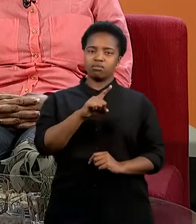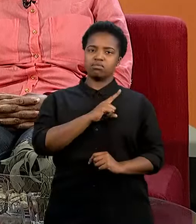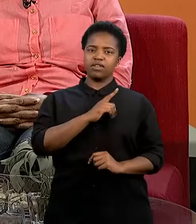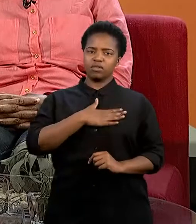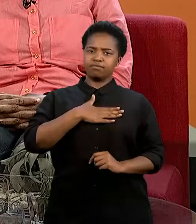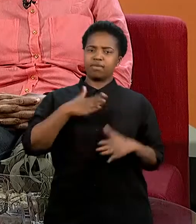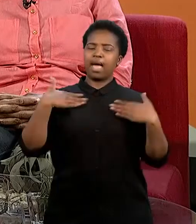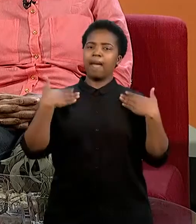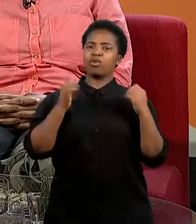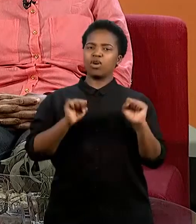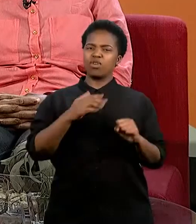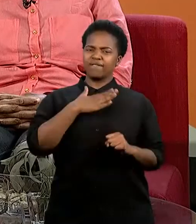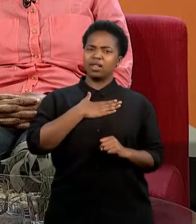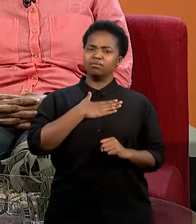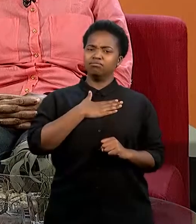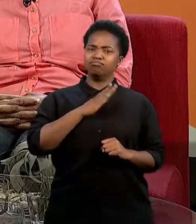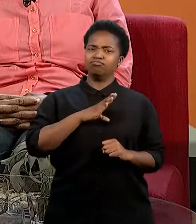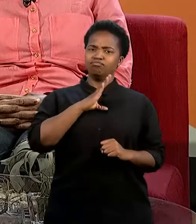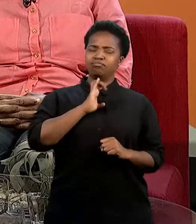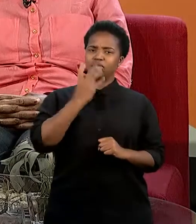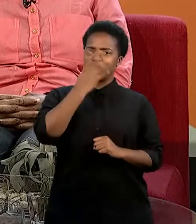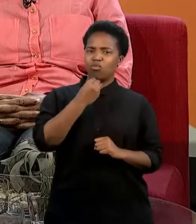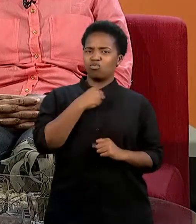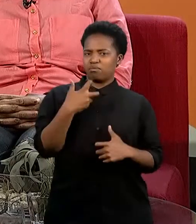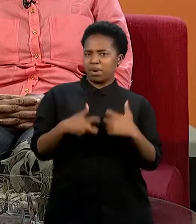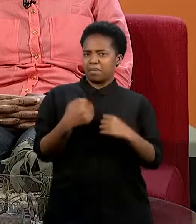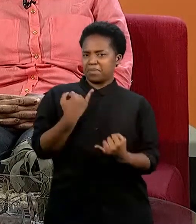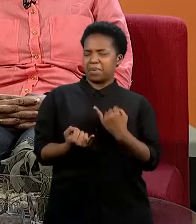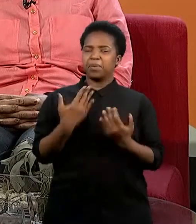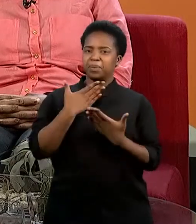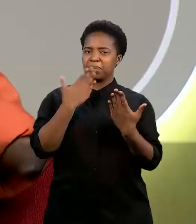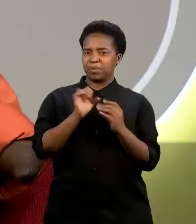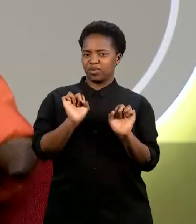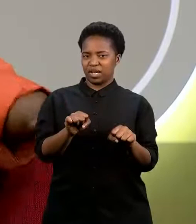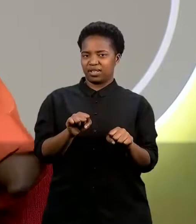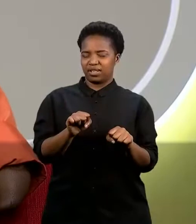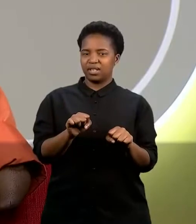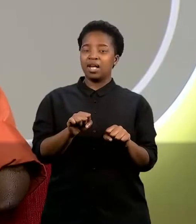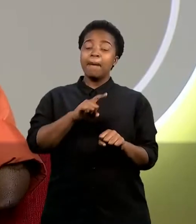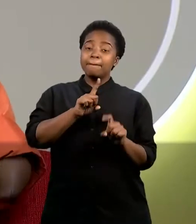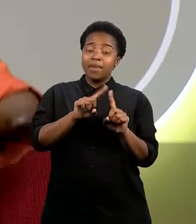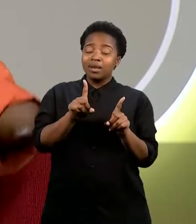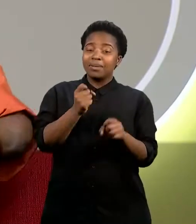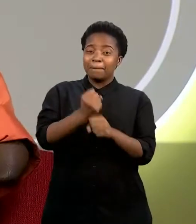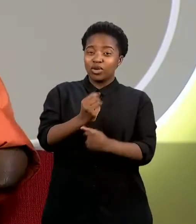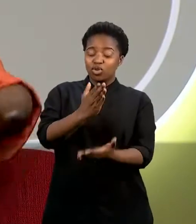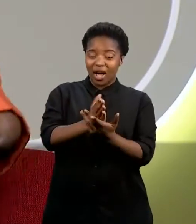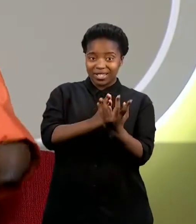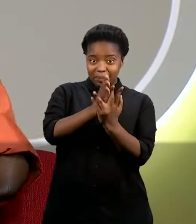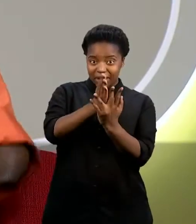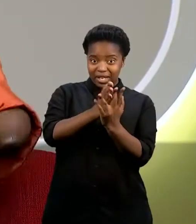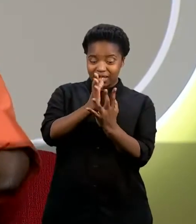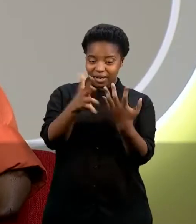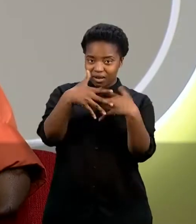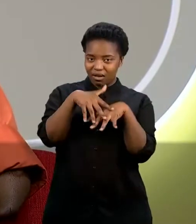ithabetseng wa ikutlwa hore o motho and wa ikutlwa hore ha ona ntho e le horeng e ka o thibella pele. Jwale ho tlamehile re etse hore accessibility le